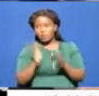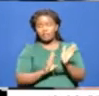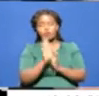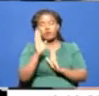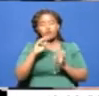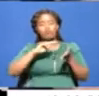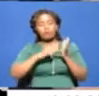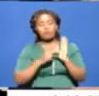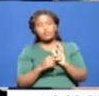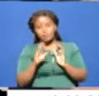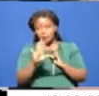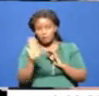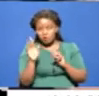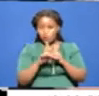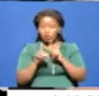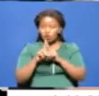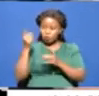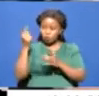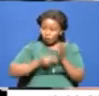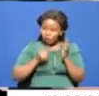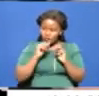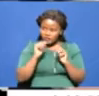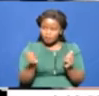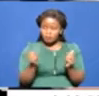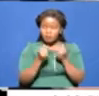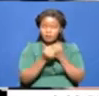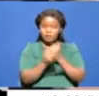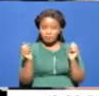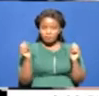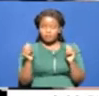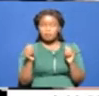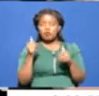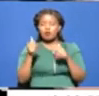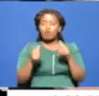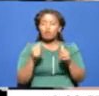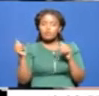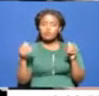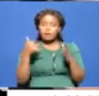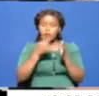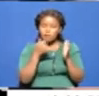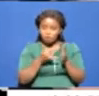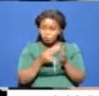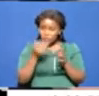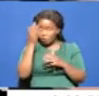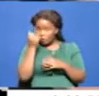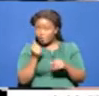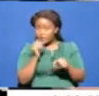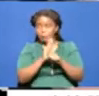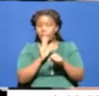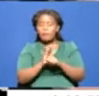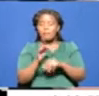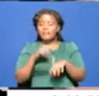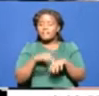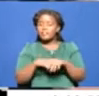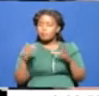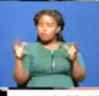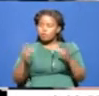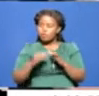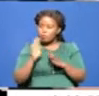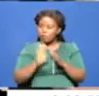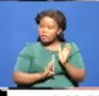and the cost savings that get in there. Because we do find that developers are normally at fault.